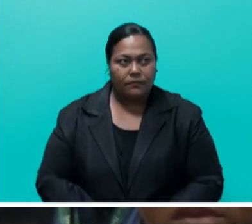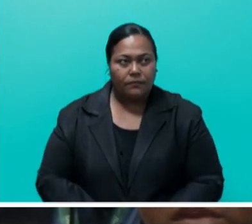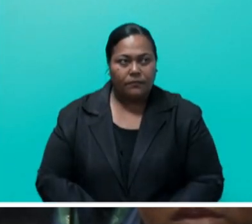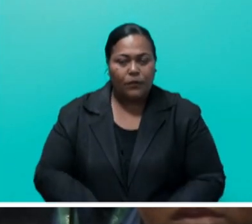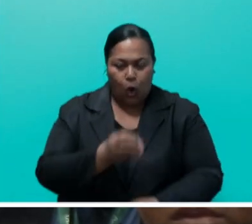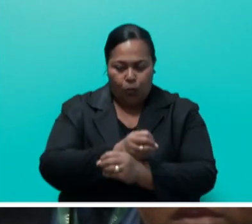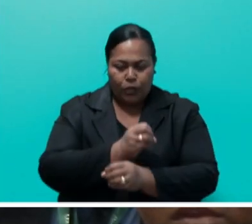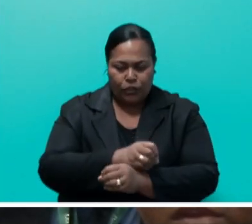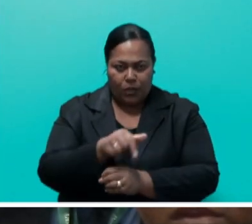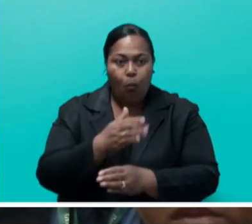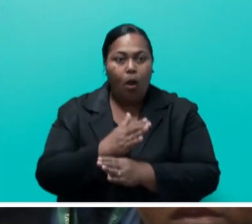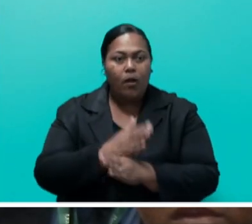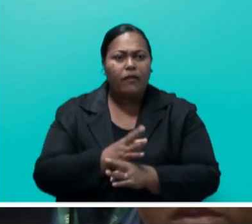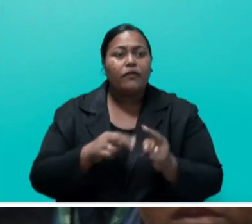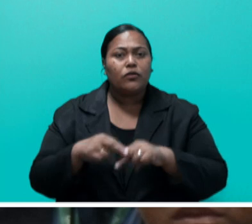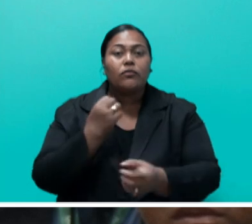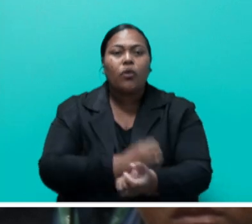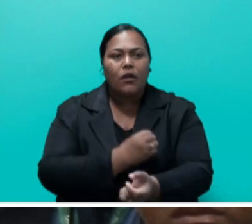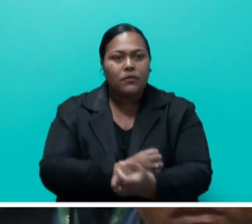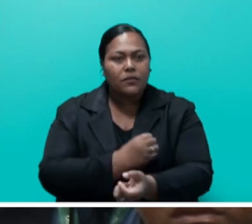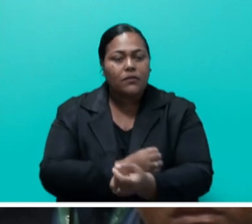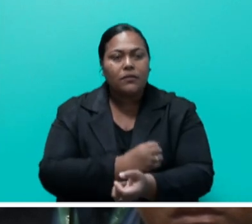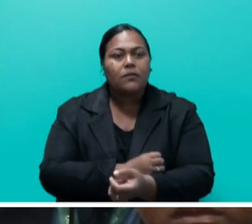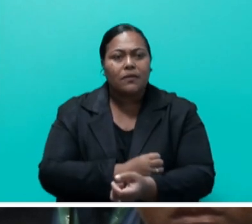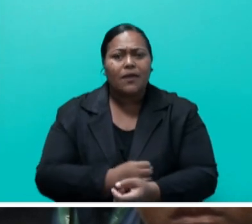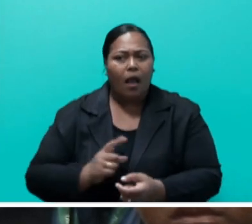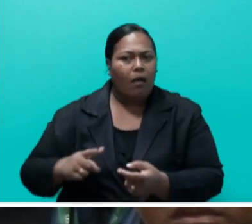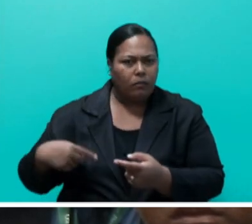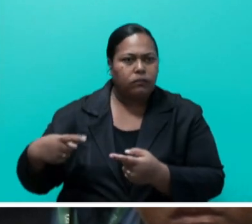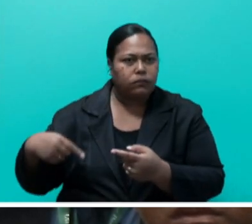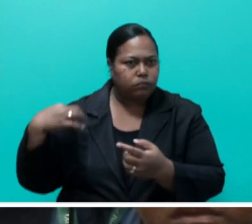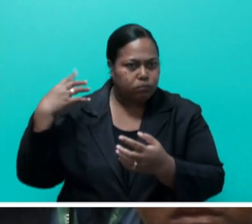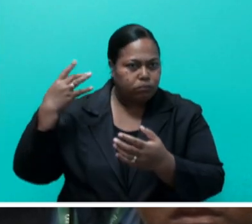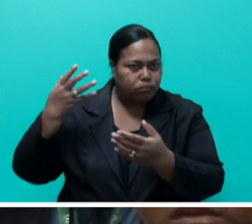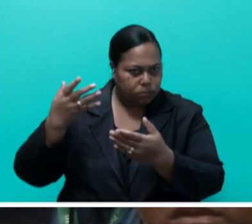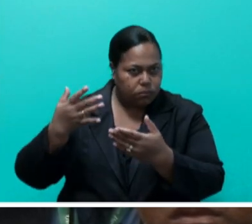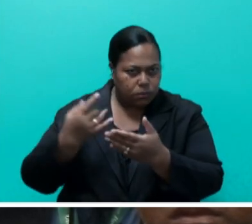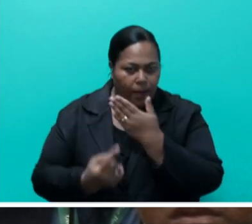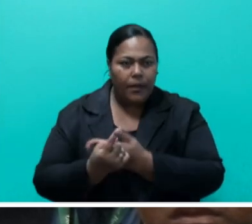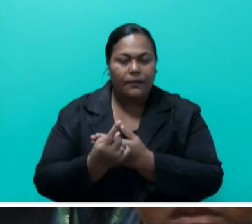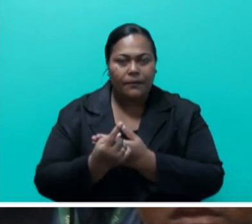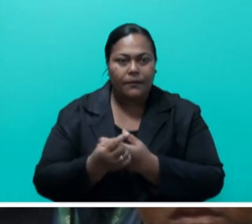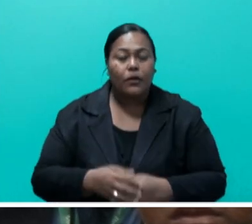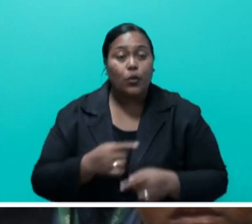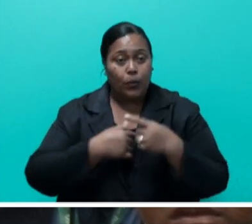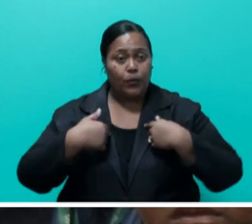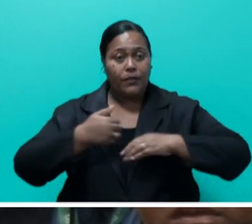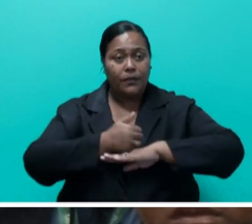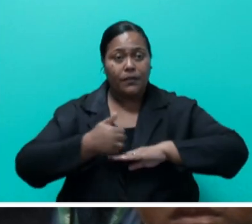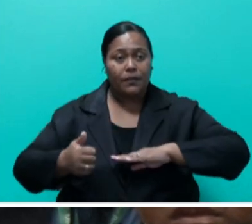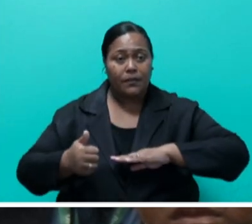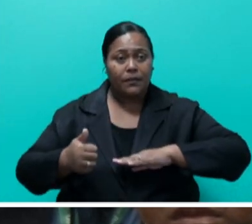operations in Fiji. And this has been going on for a while, as I earlier stated. And we as a government,